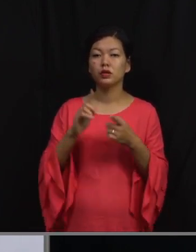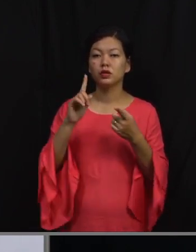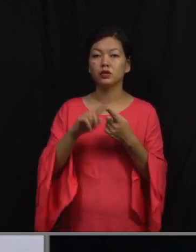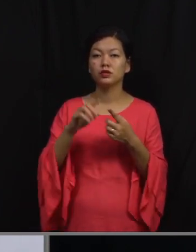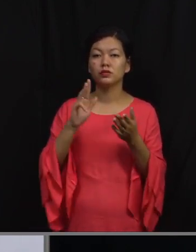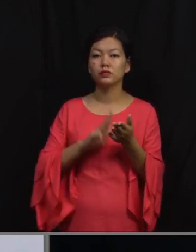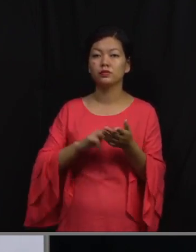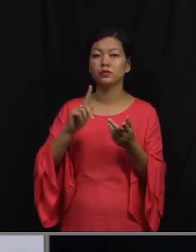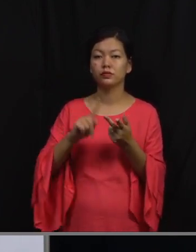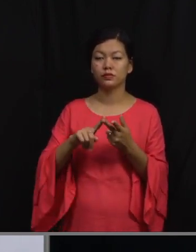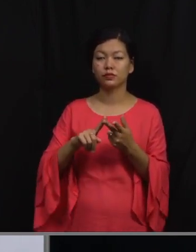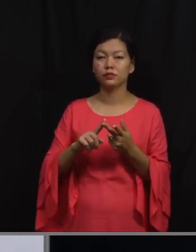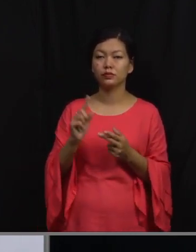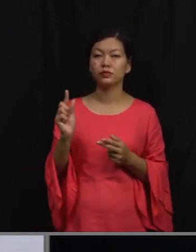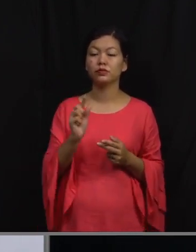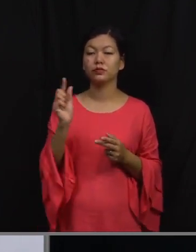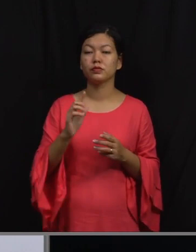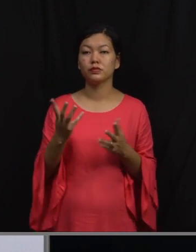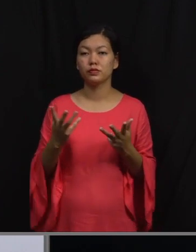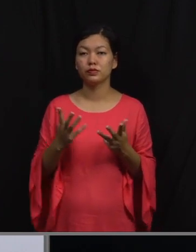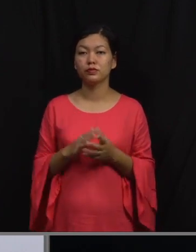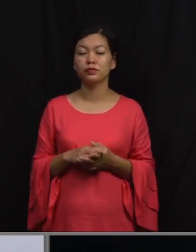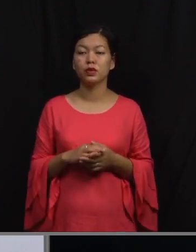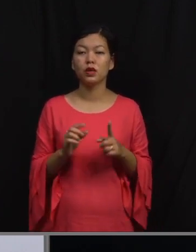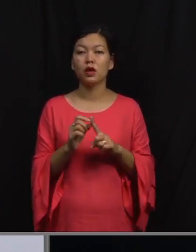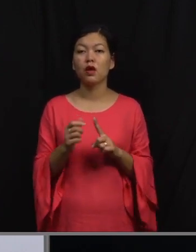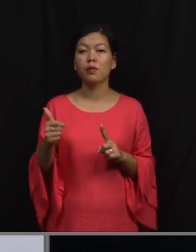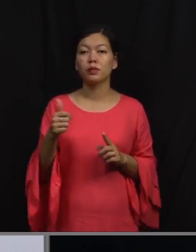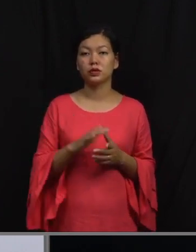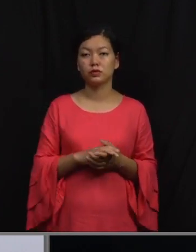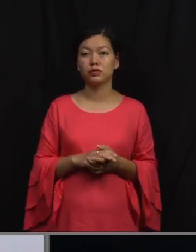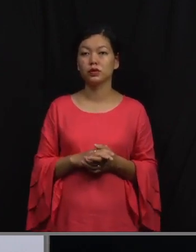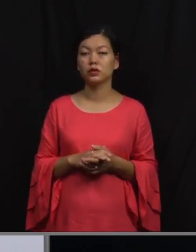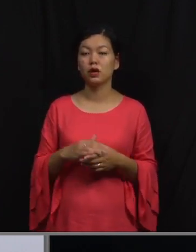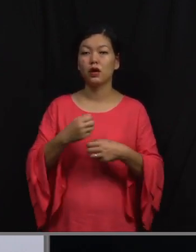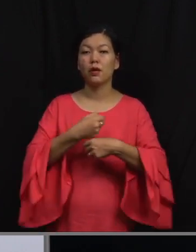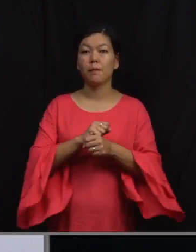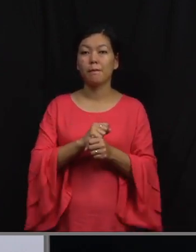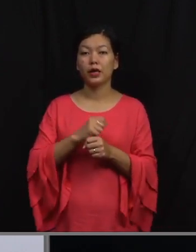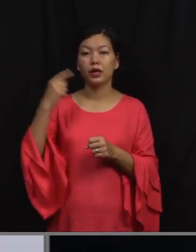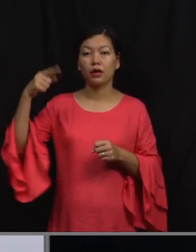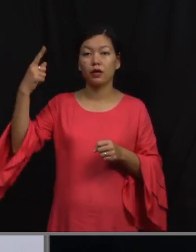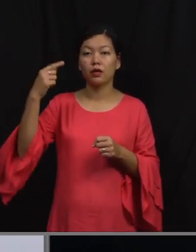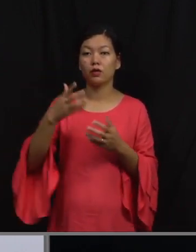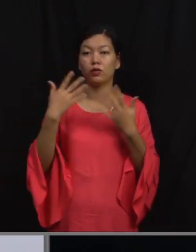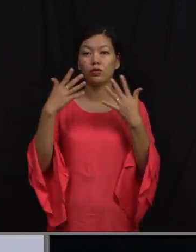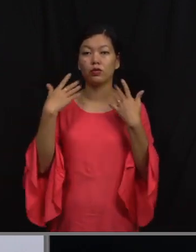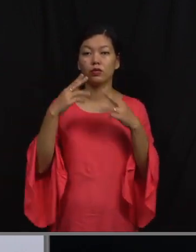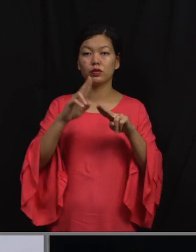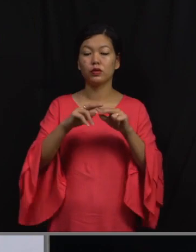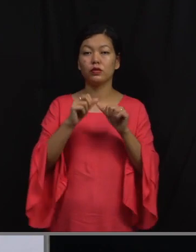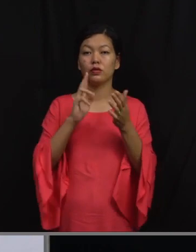electromagnetic induction. By using this electromagnetic induction principle, we can design fan. We can design what? Electric